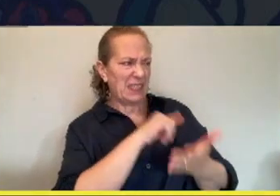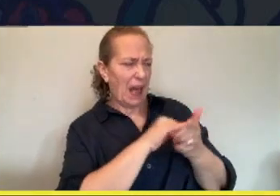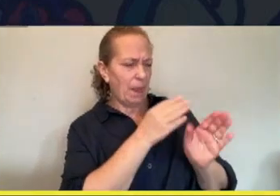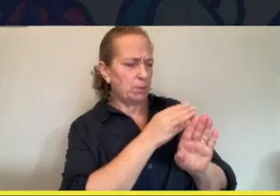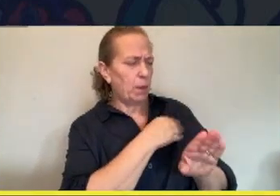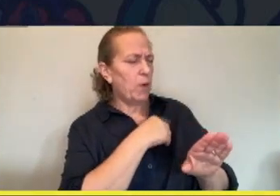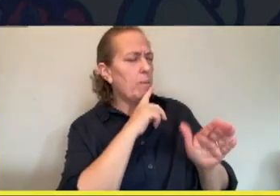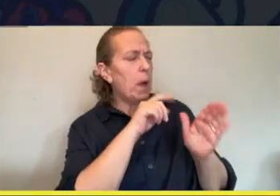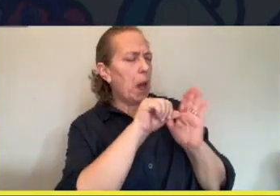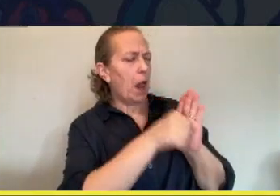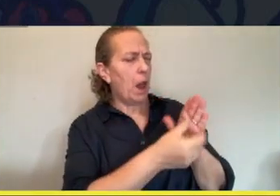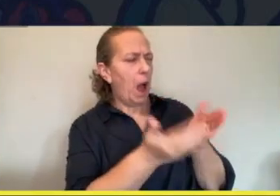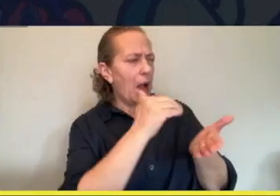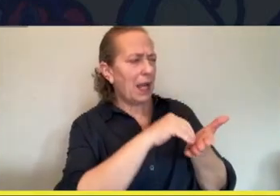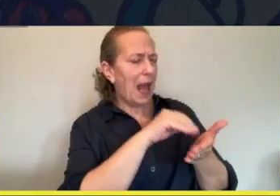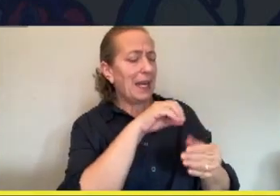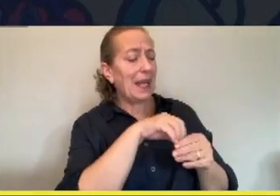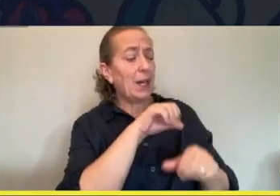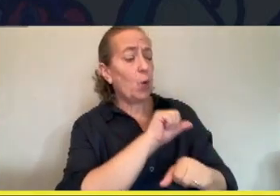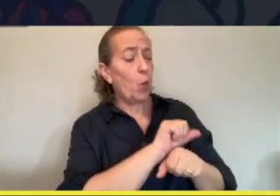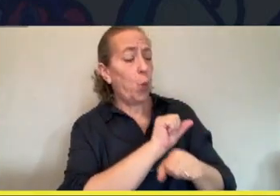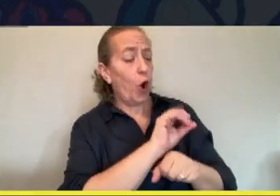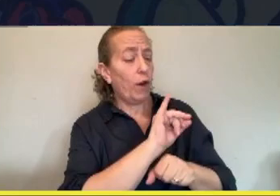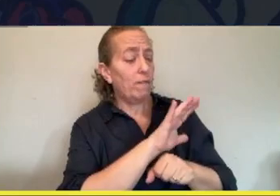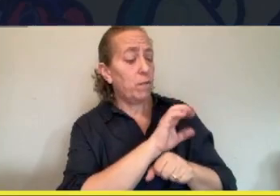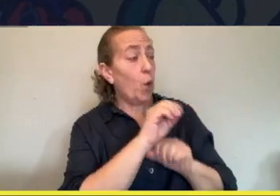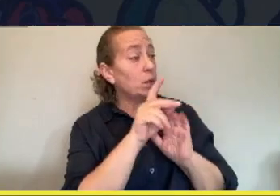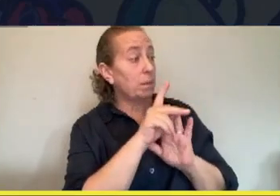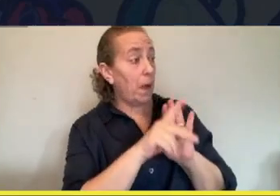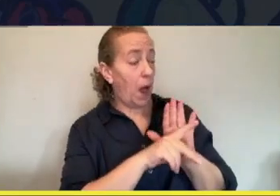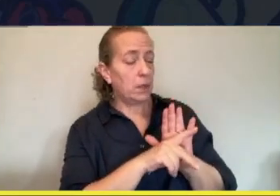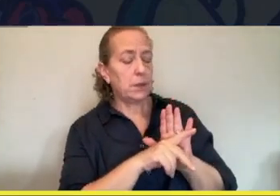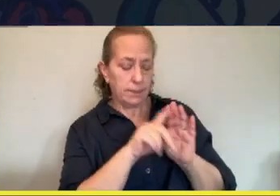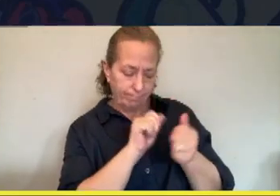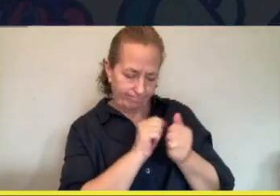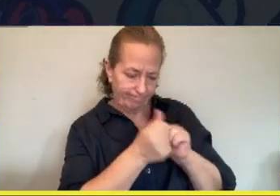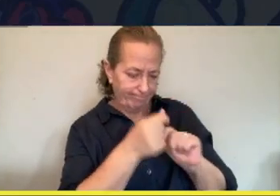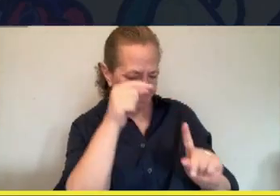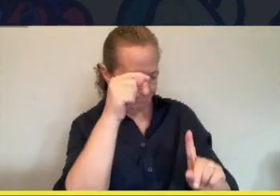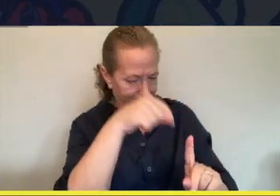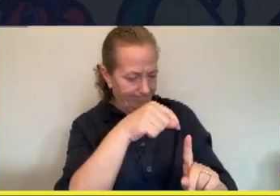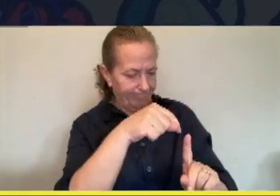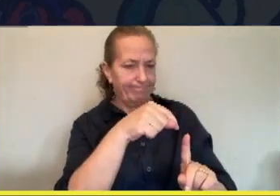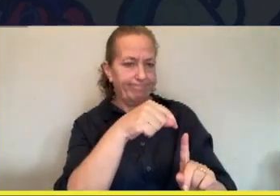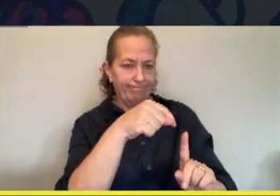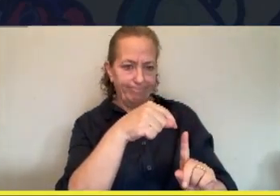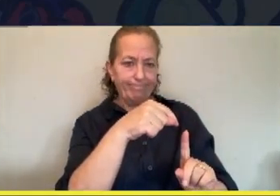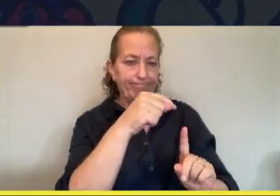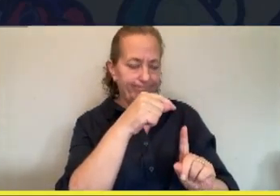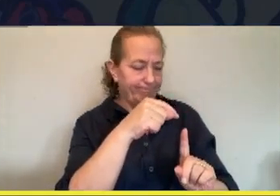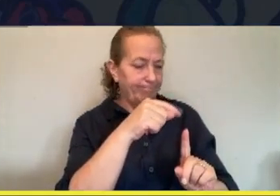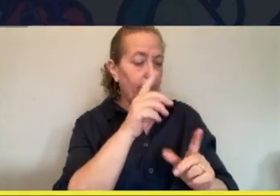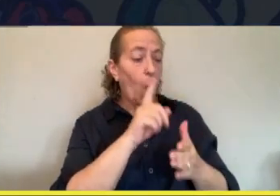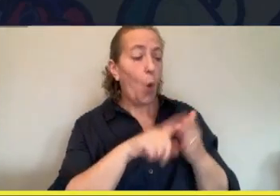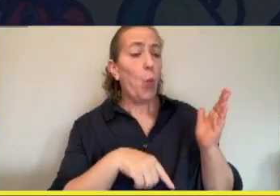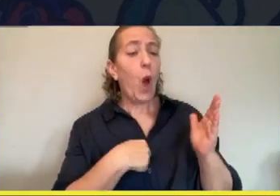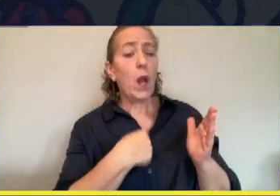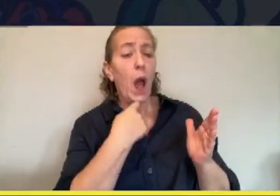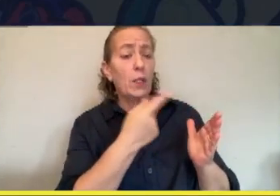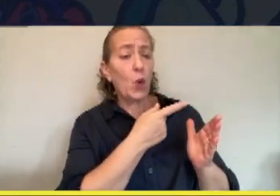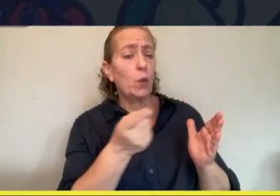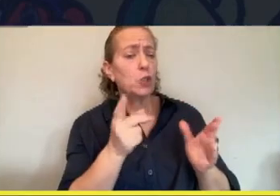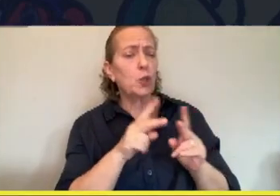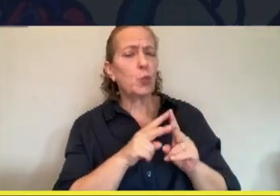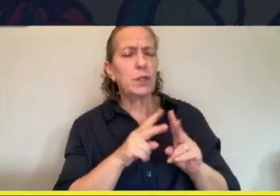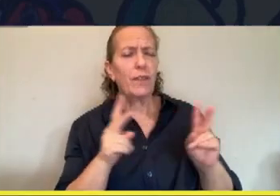workforce policy, looking at the workforce that cares for people in their homes. What I gave you were very conservative estimates, looking